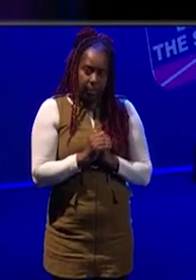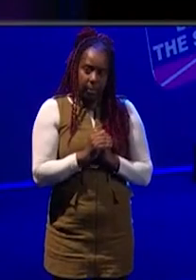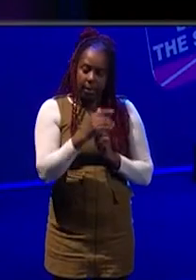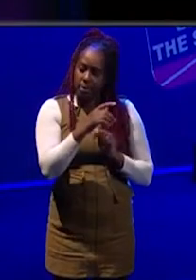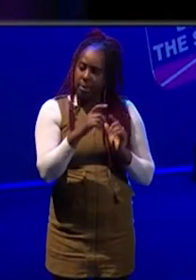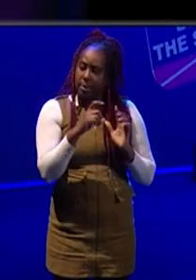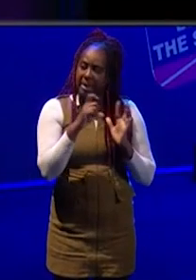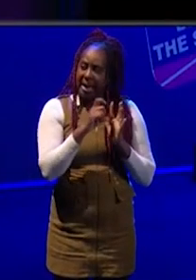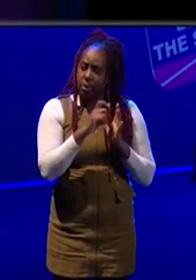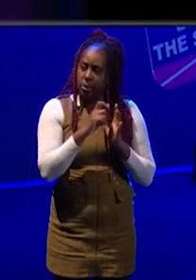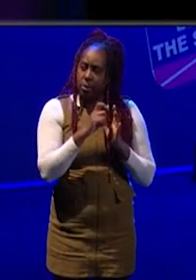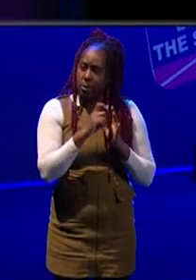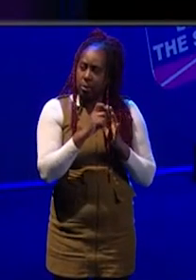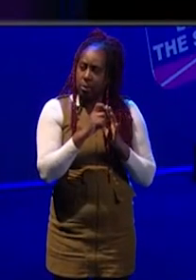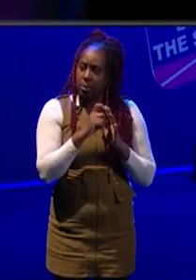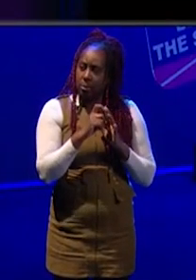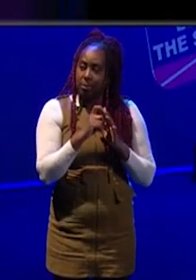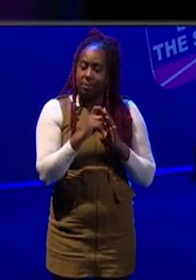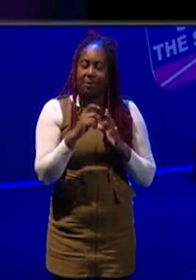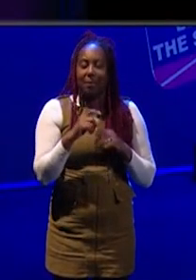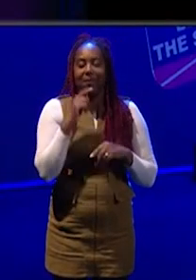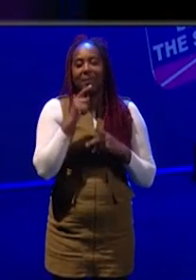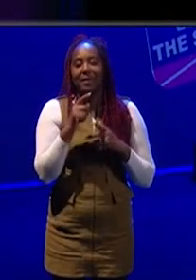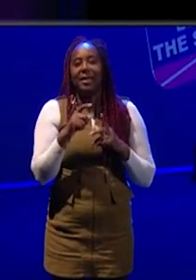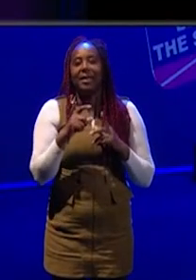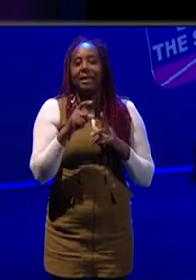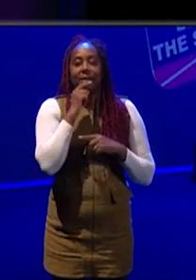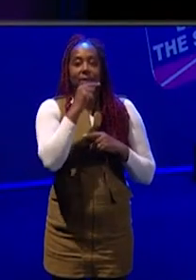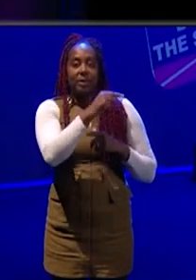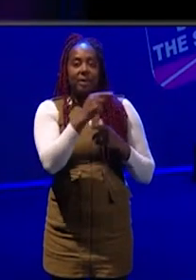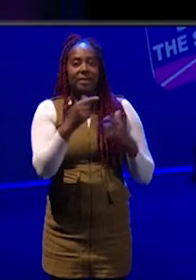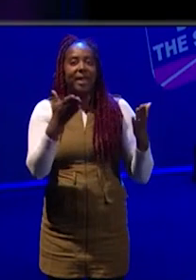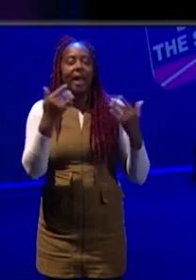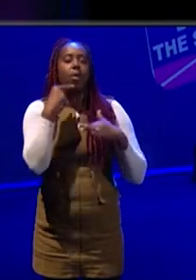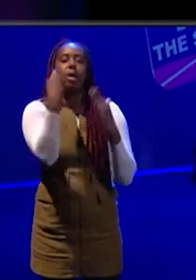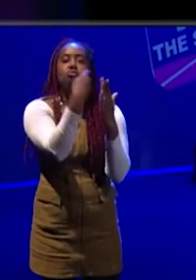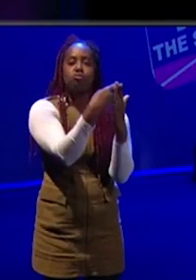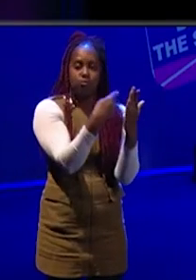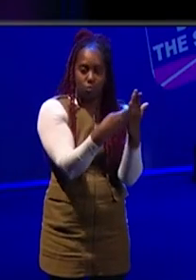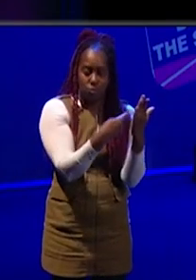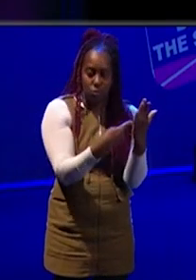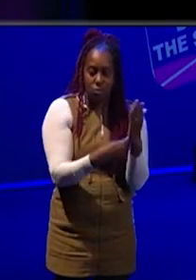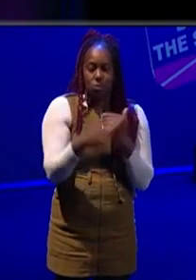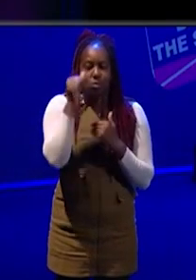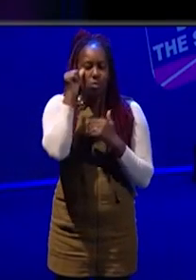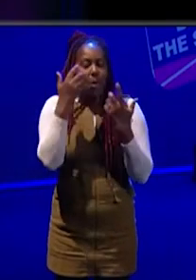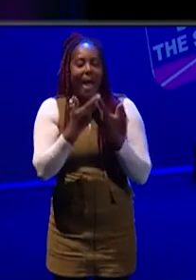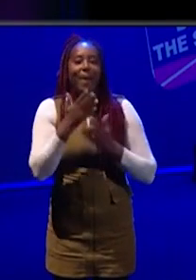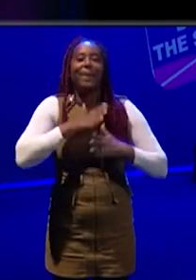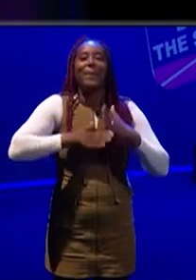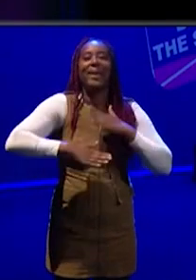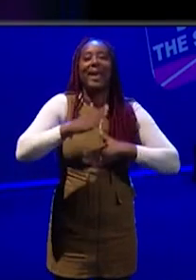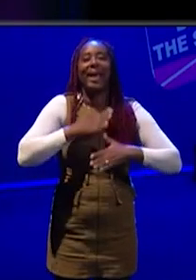because I think theatre has always traditionally had this air of there's certain rules and you have to know how to behave in the theatre. And I